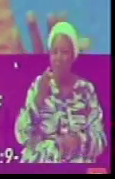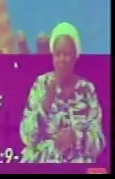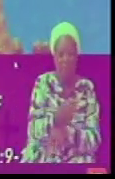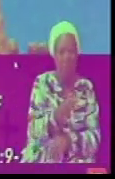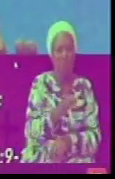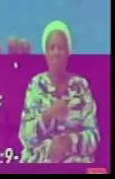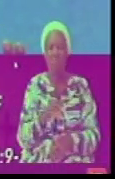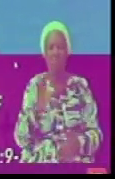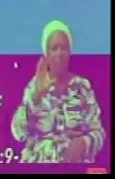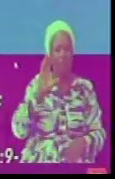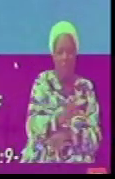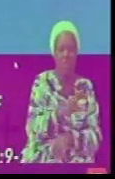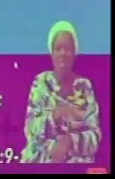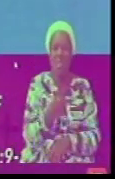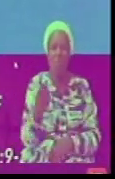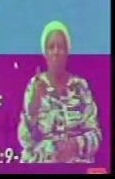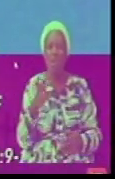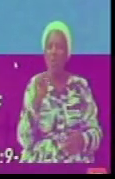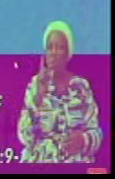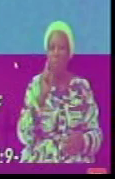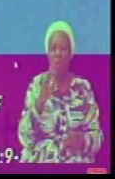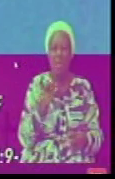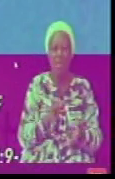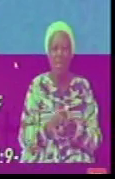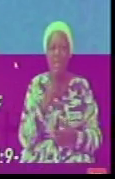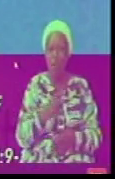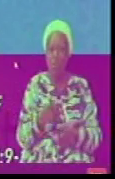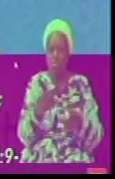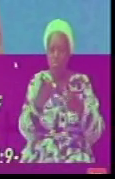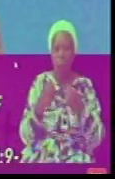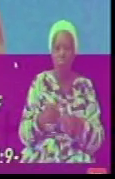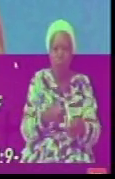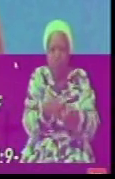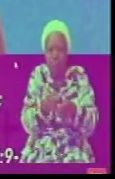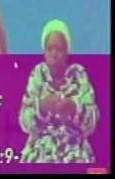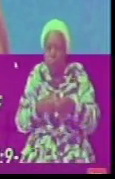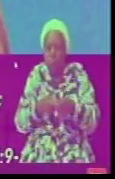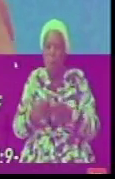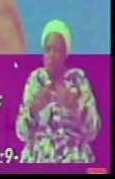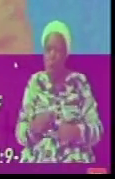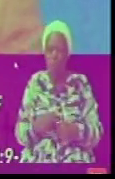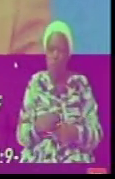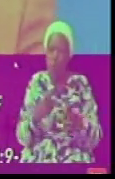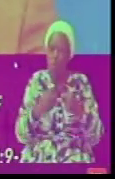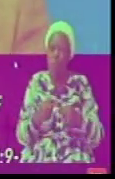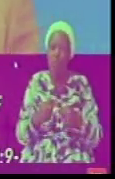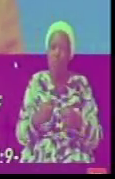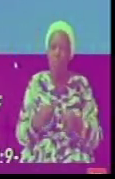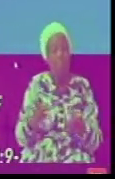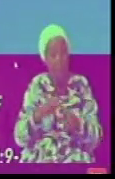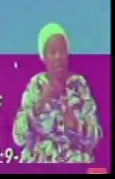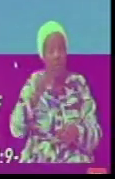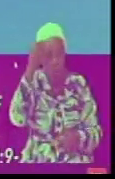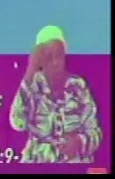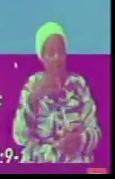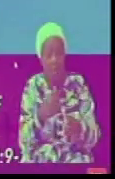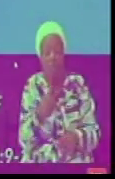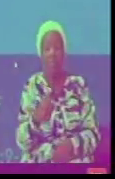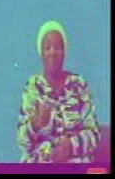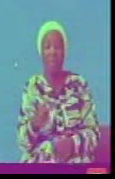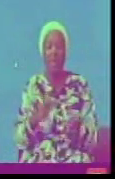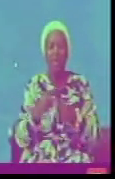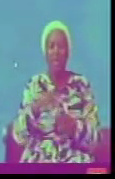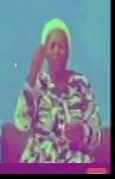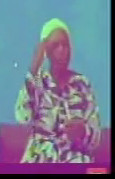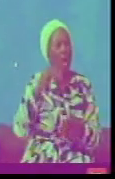them and said, come. They realized our problem started when we walked against God, spoke against